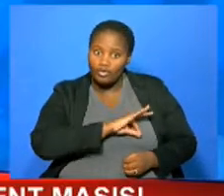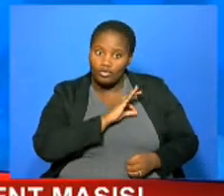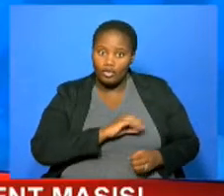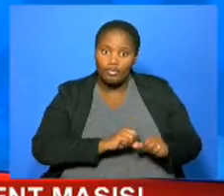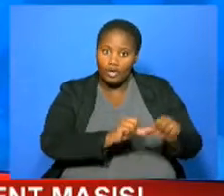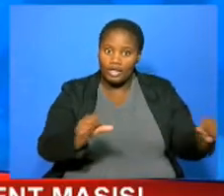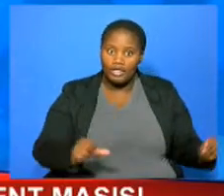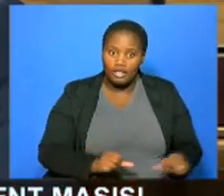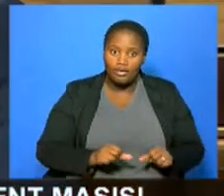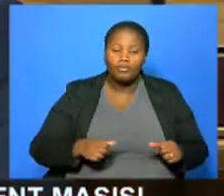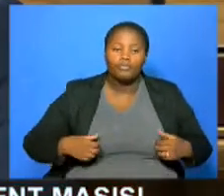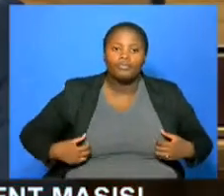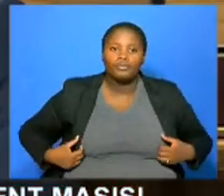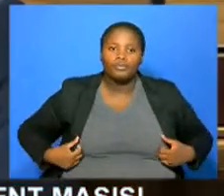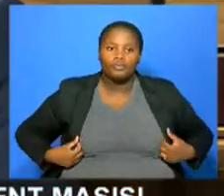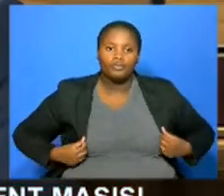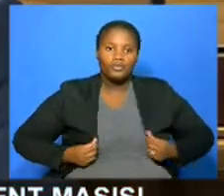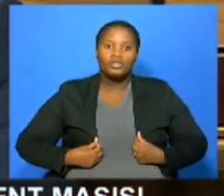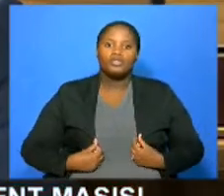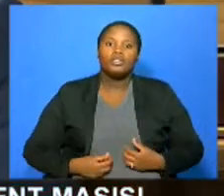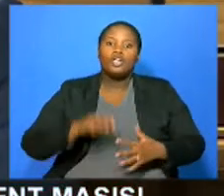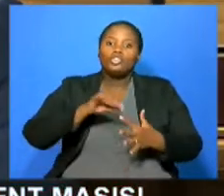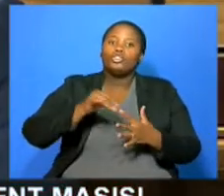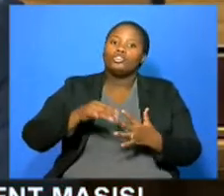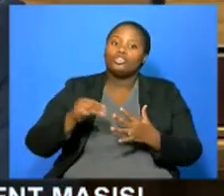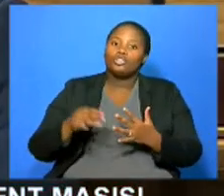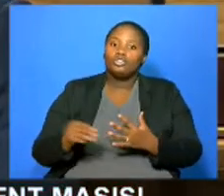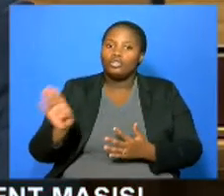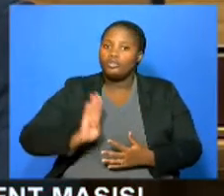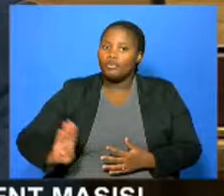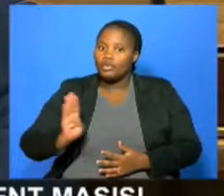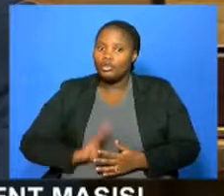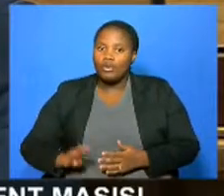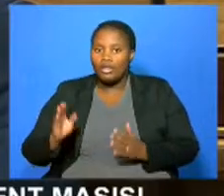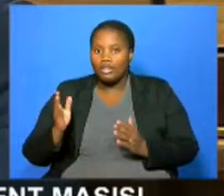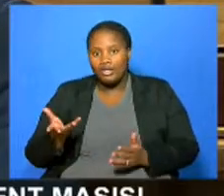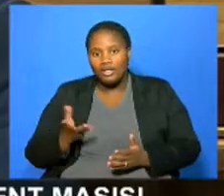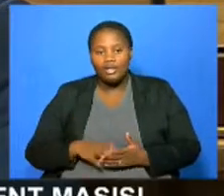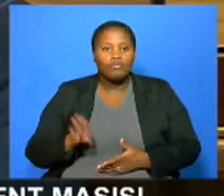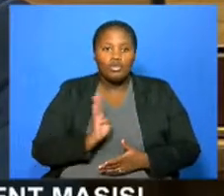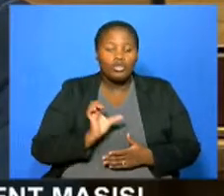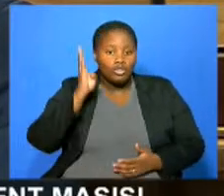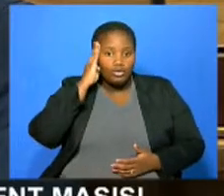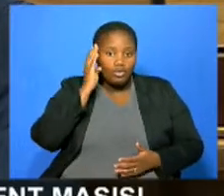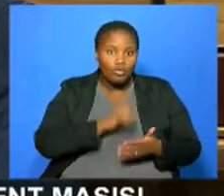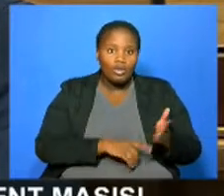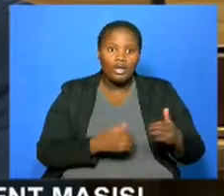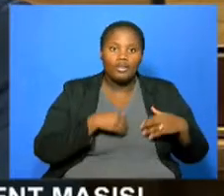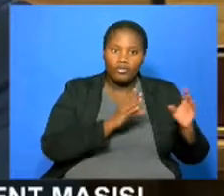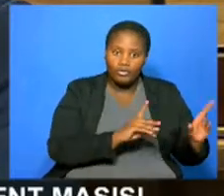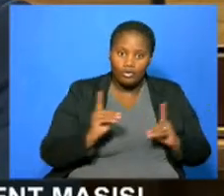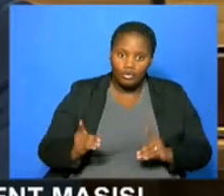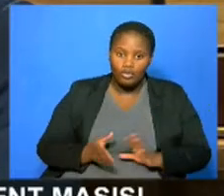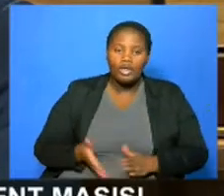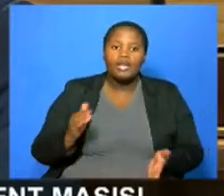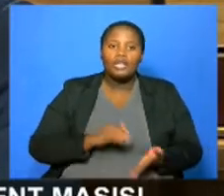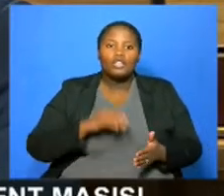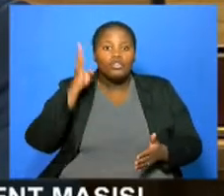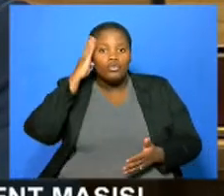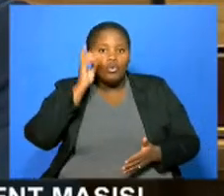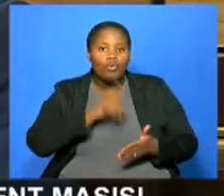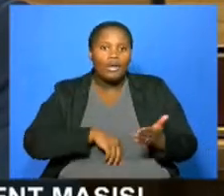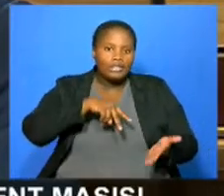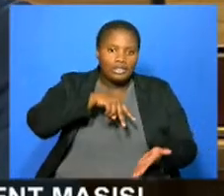investment destination. So we chose Botswana because we know of what you have done, we know what you stand for. It's not